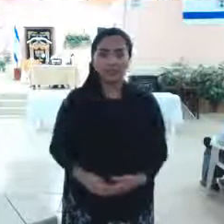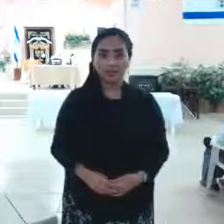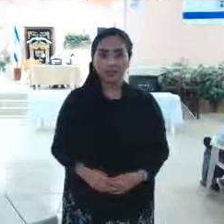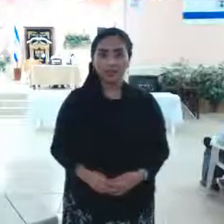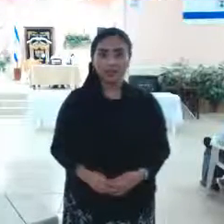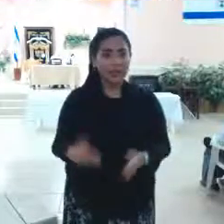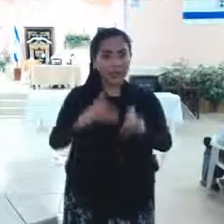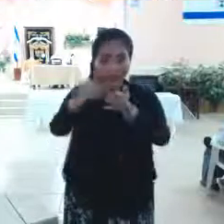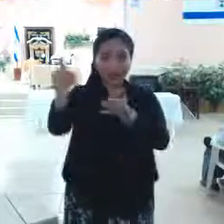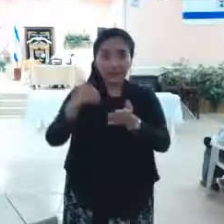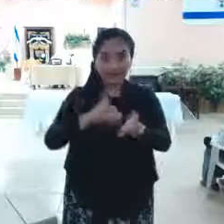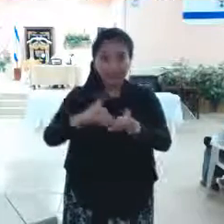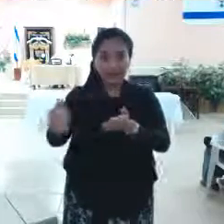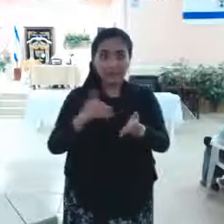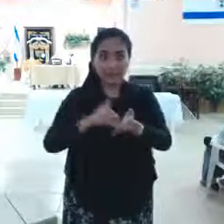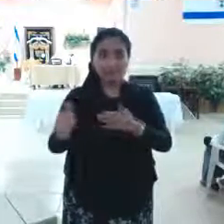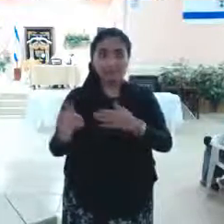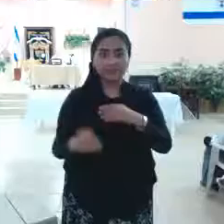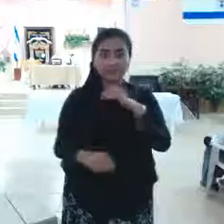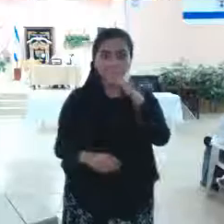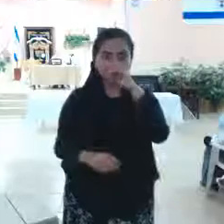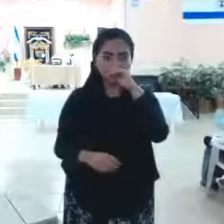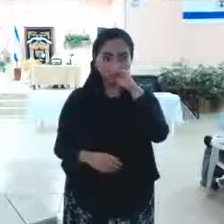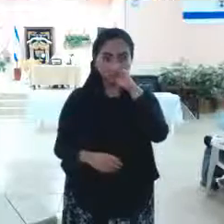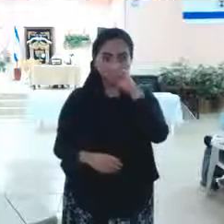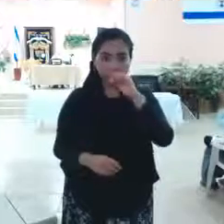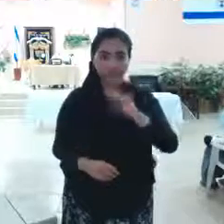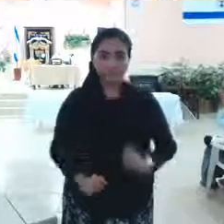thousands. To thousands, you heard it.